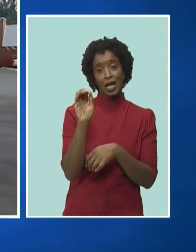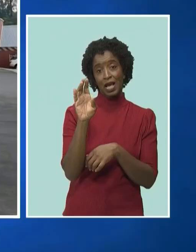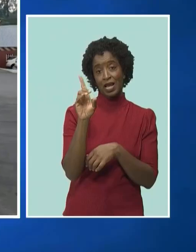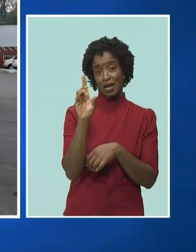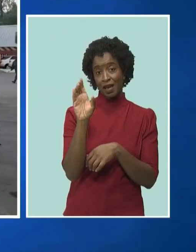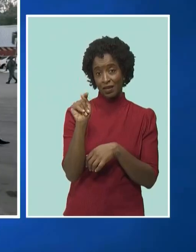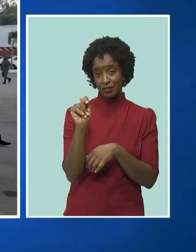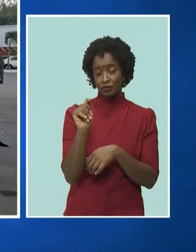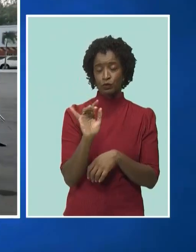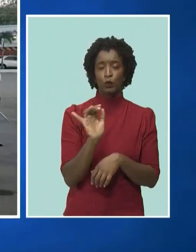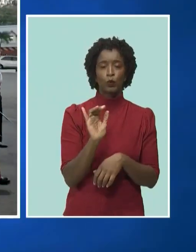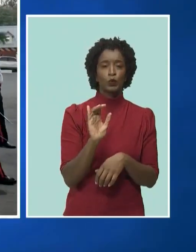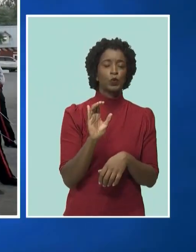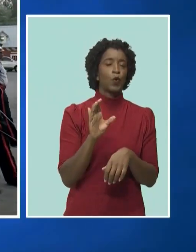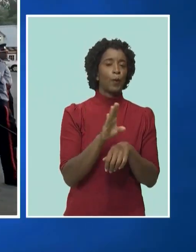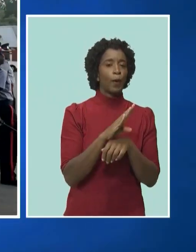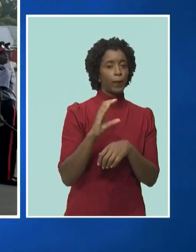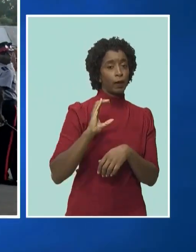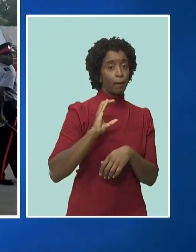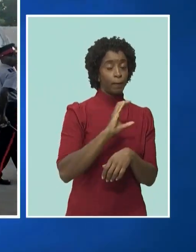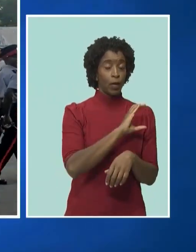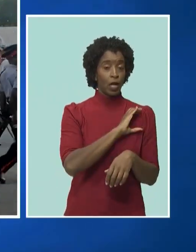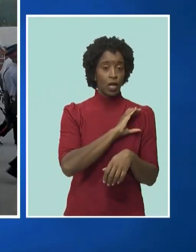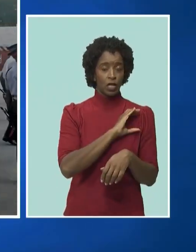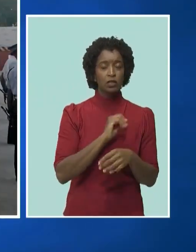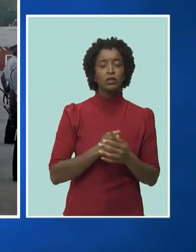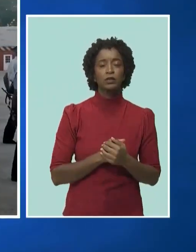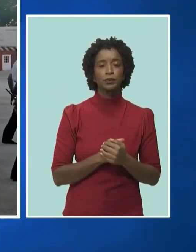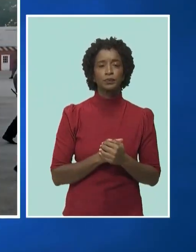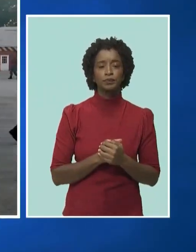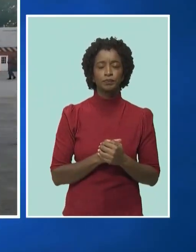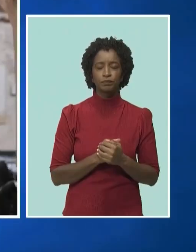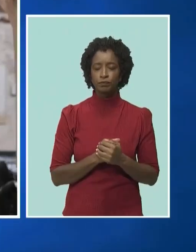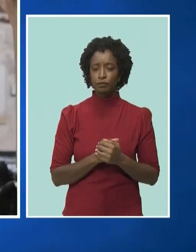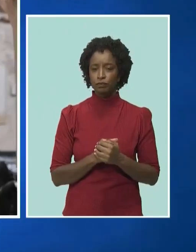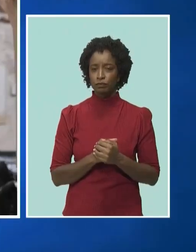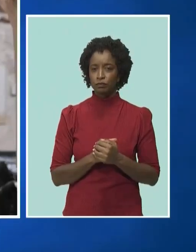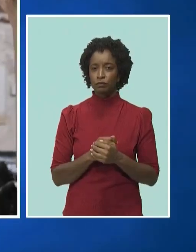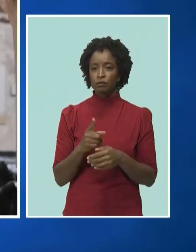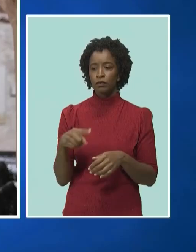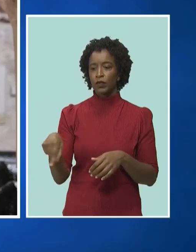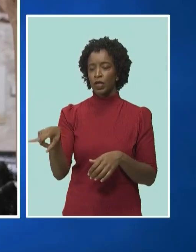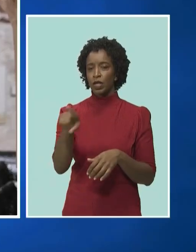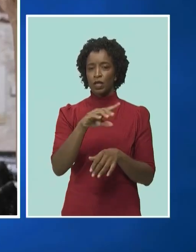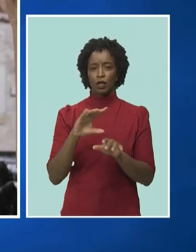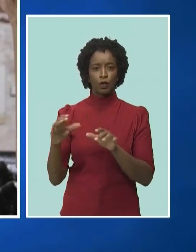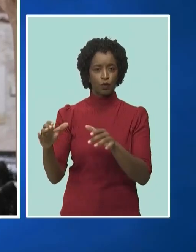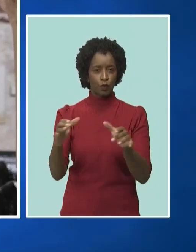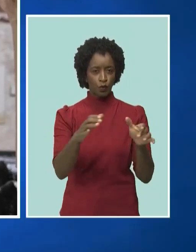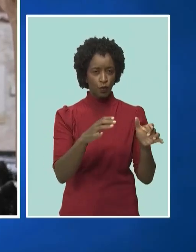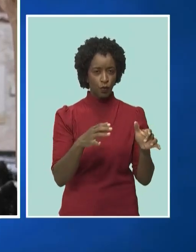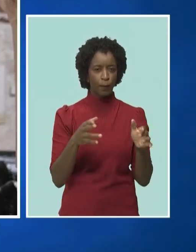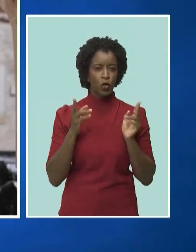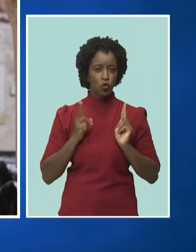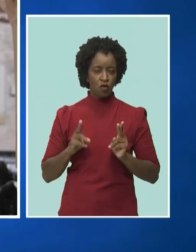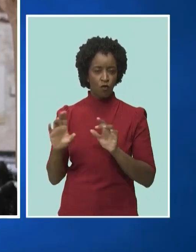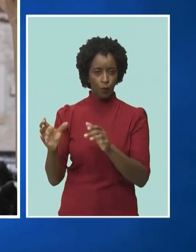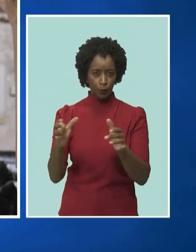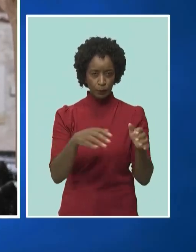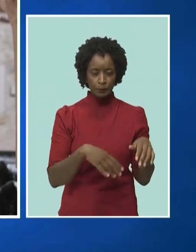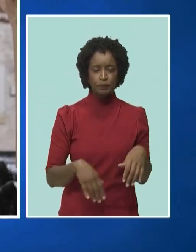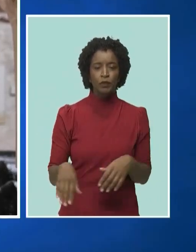Police Service. The unarmed units are drawn from eclectic mix of uniform organizations, namely the Barbados Boy